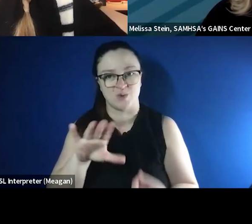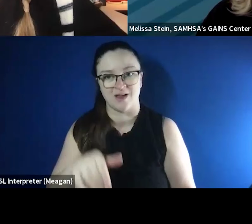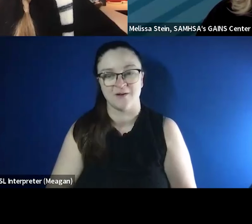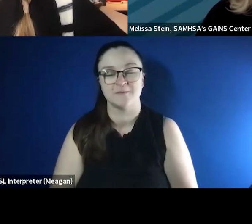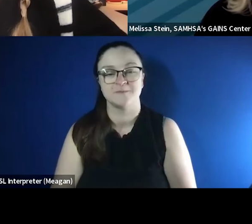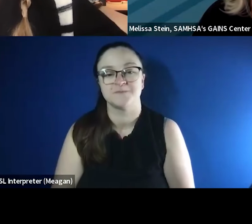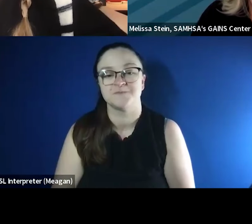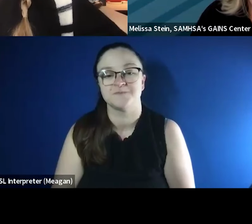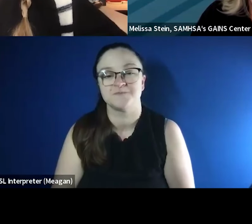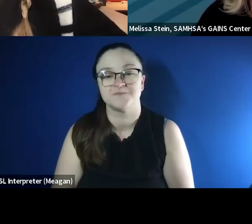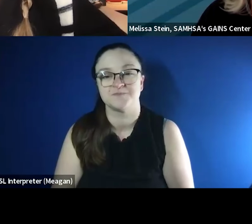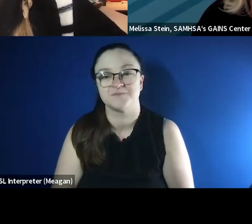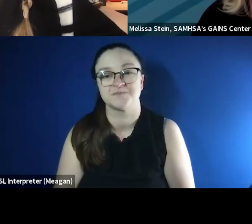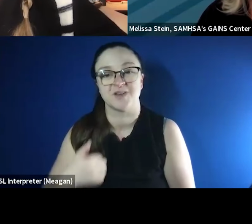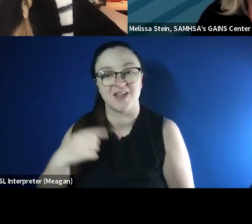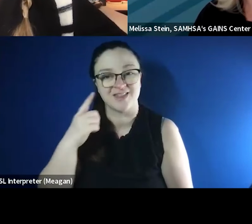mean, I think